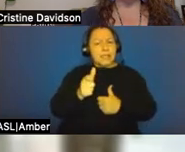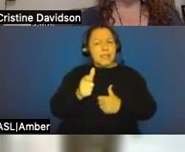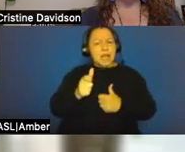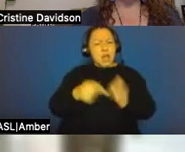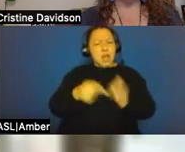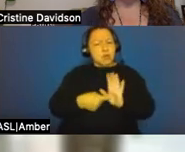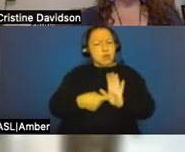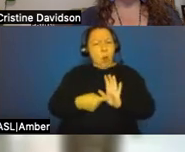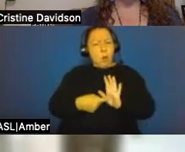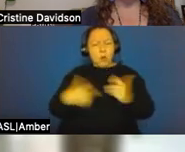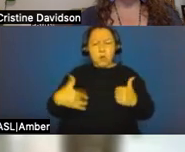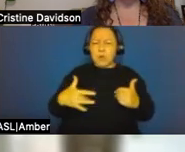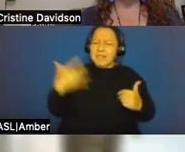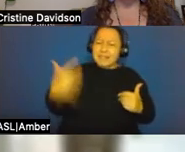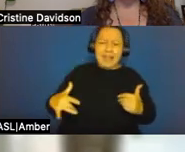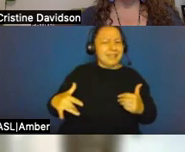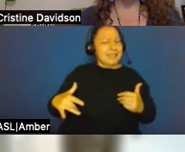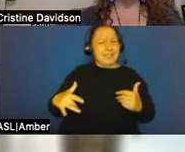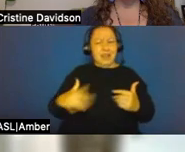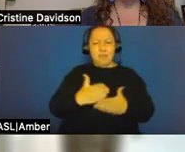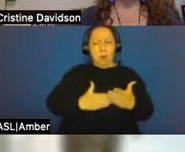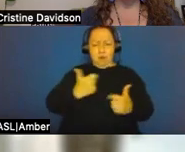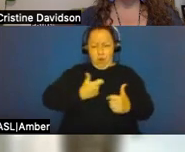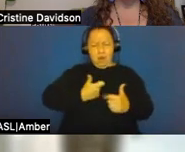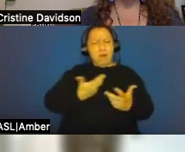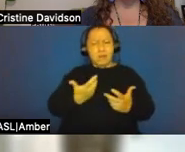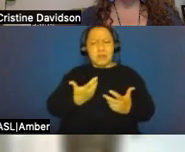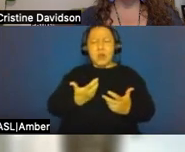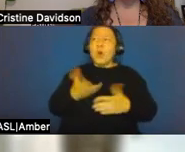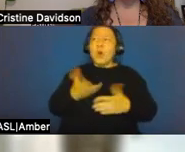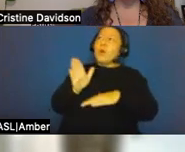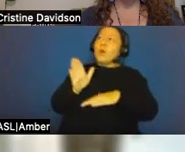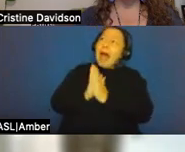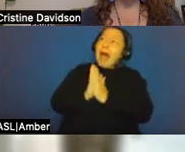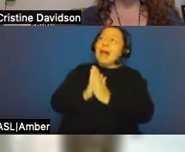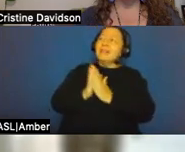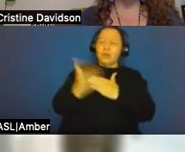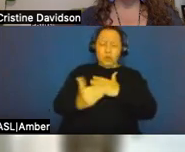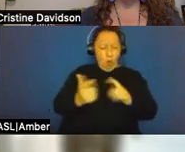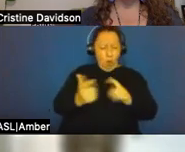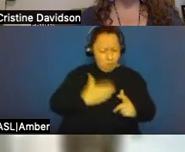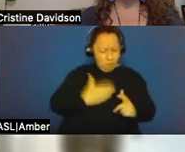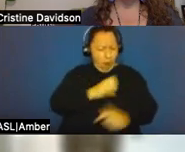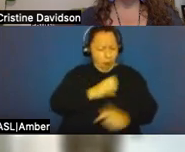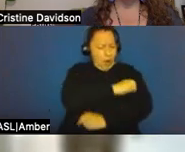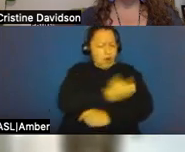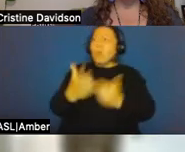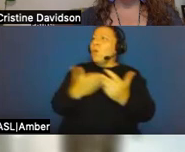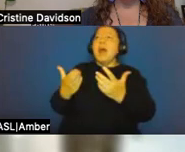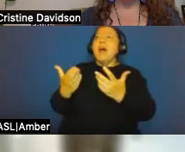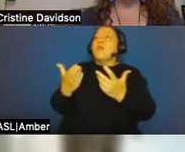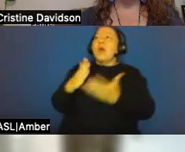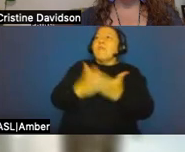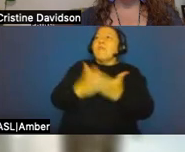us to call upon your energy and whatever energy that is larger than ourselves to be able to do the